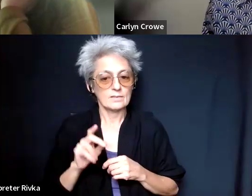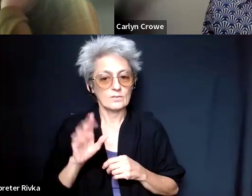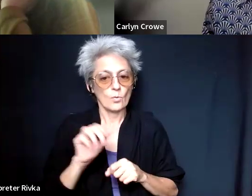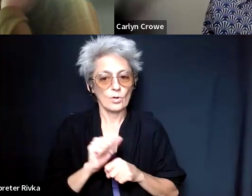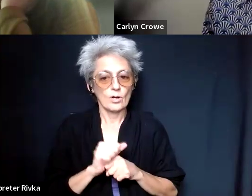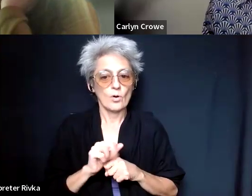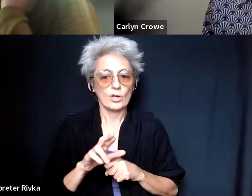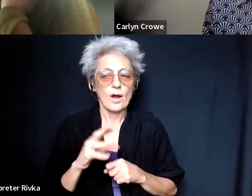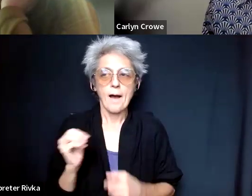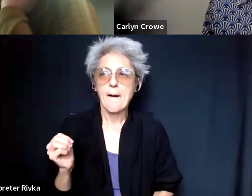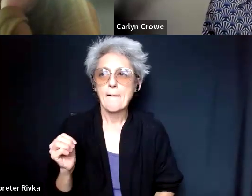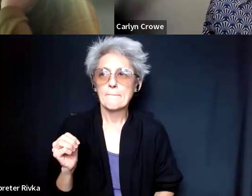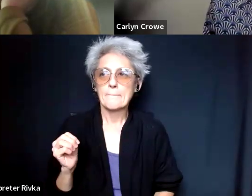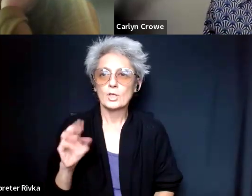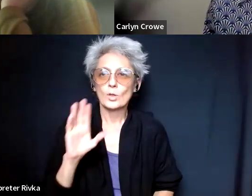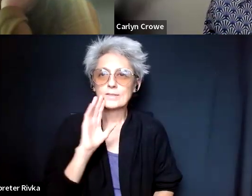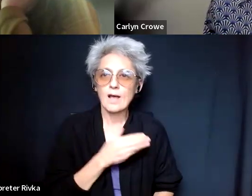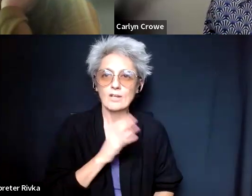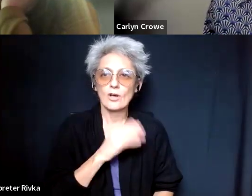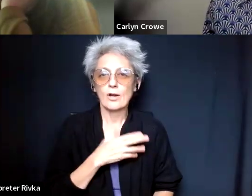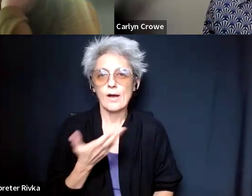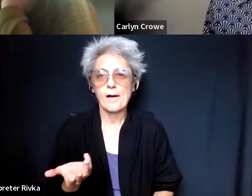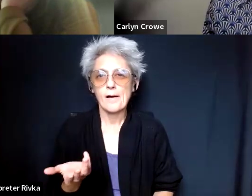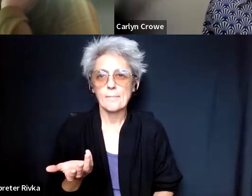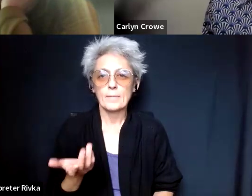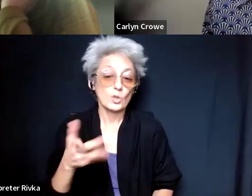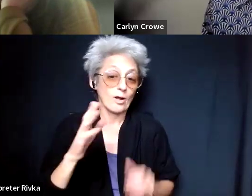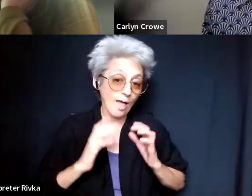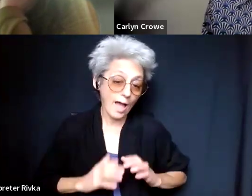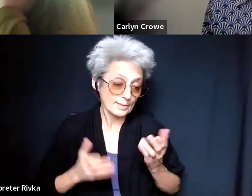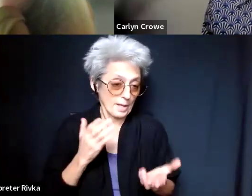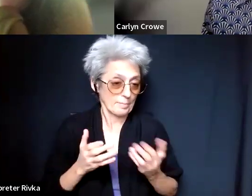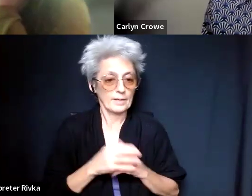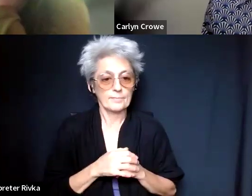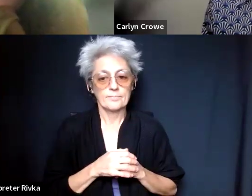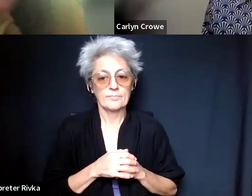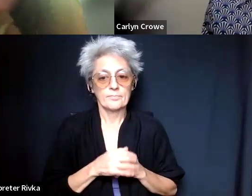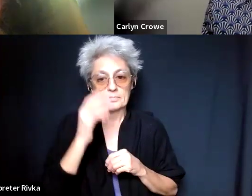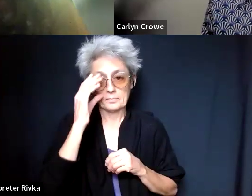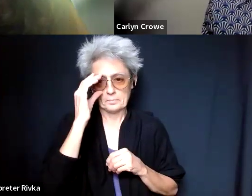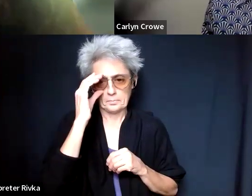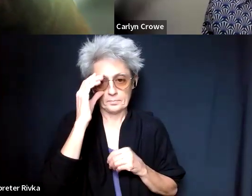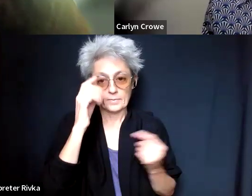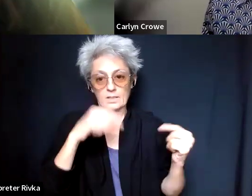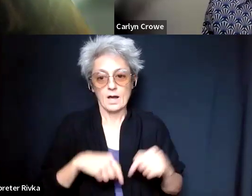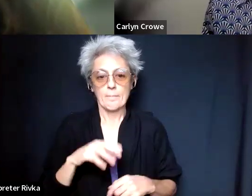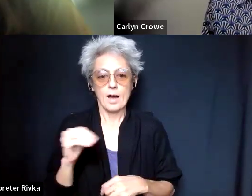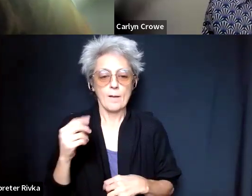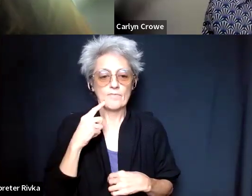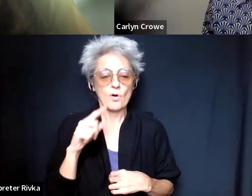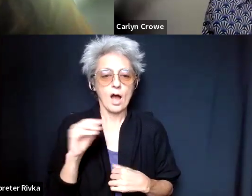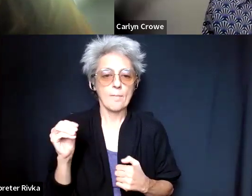or daughter, or your clients. And it doesn't just have to be for